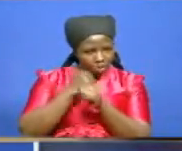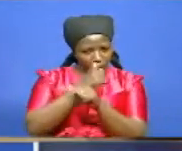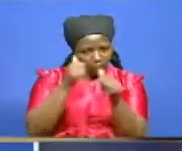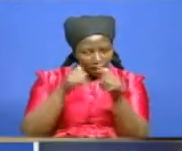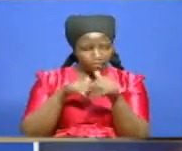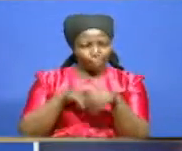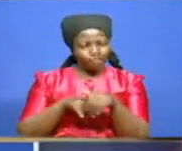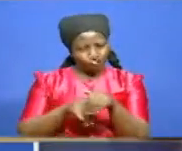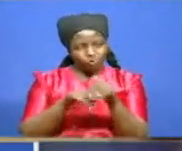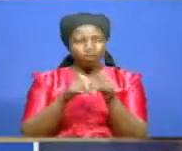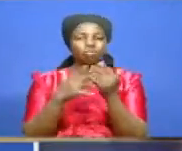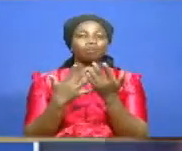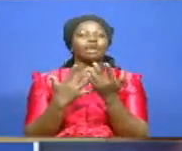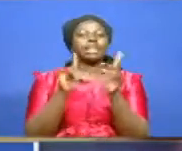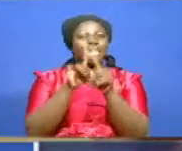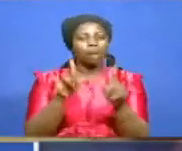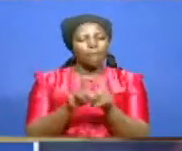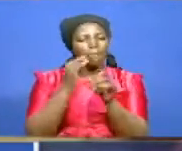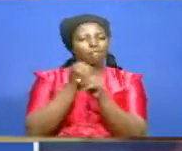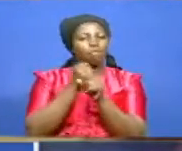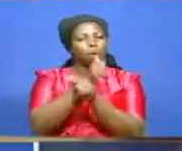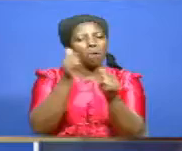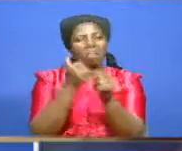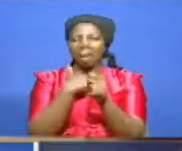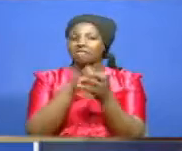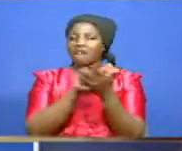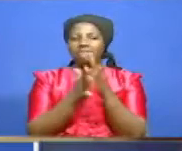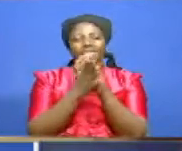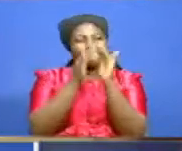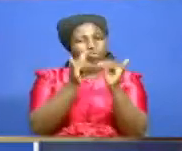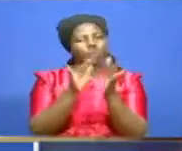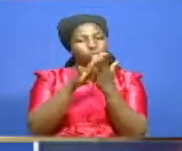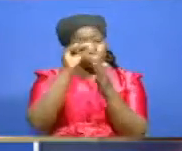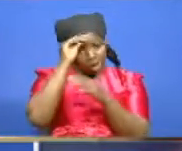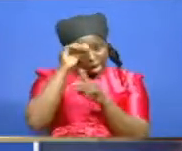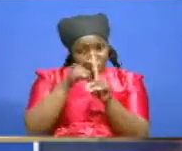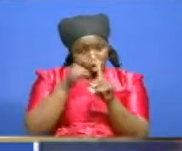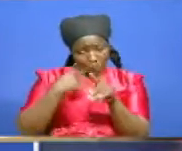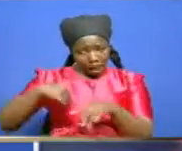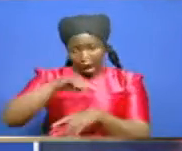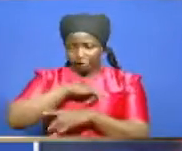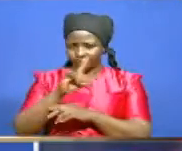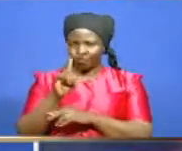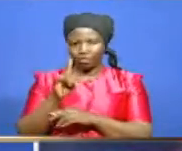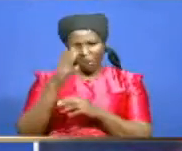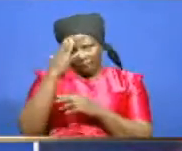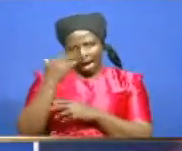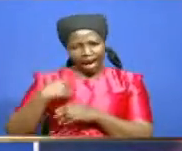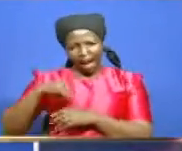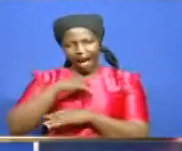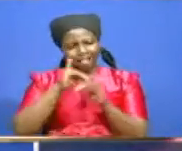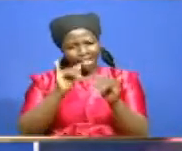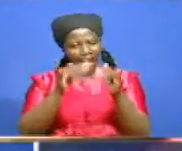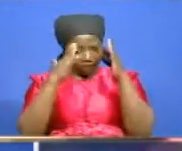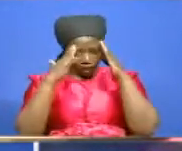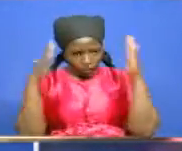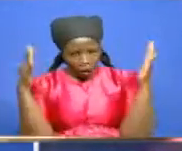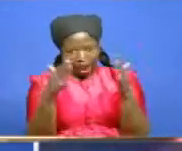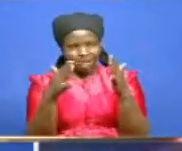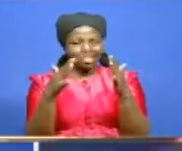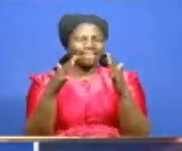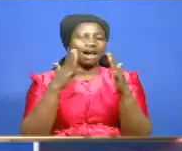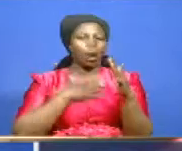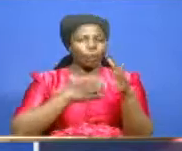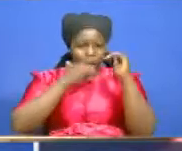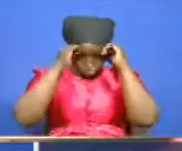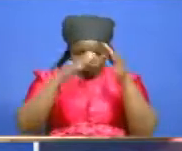always performed well. There is nothing new really to learn from us. We stay focused. Our